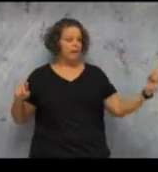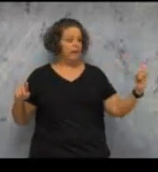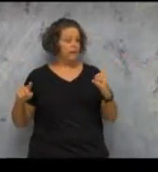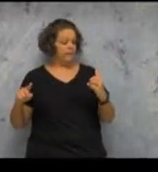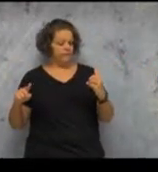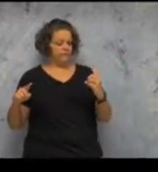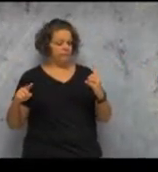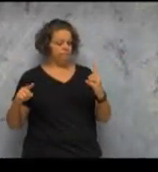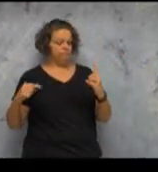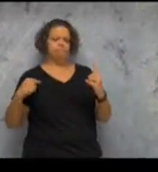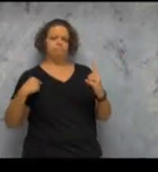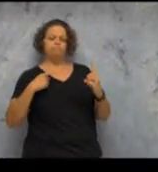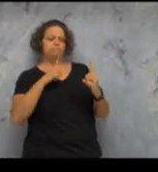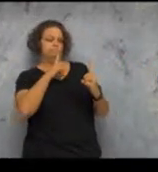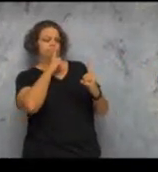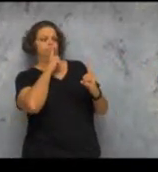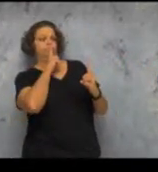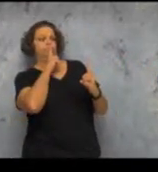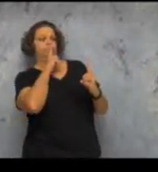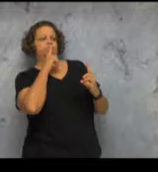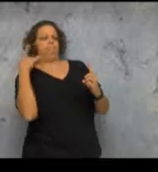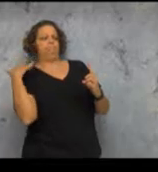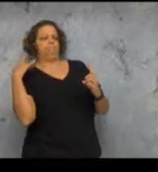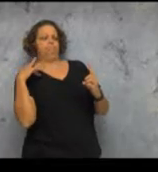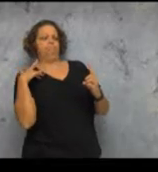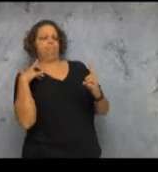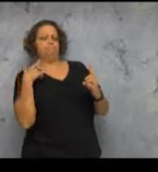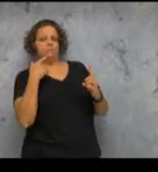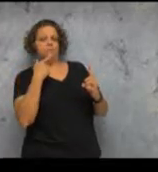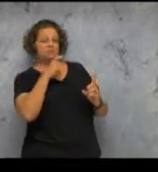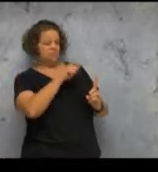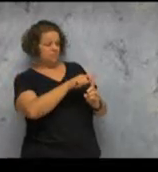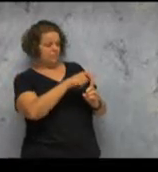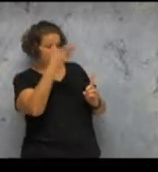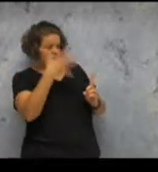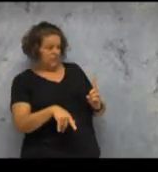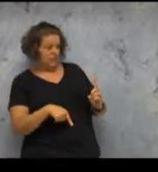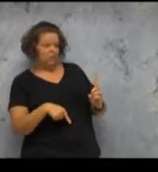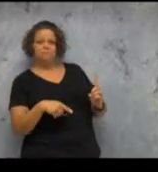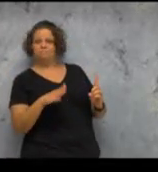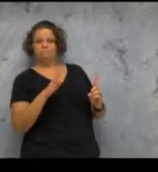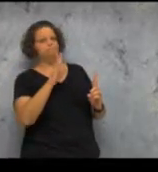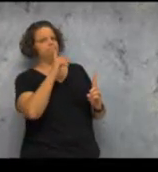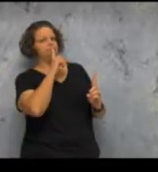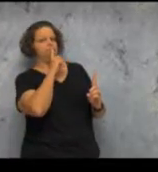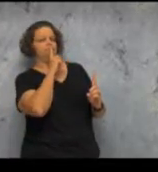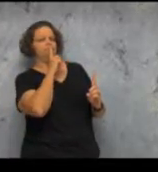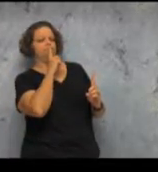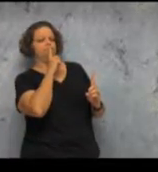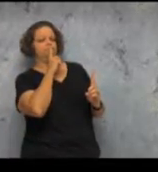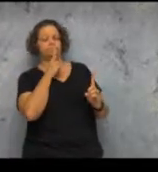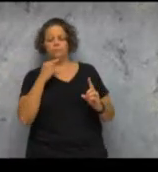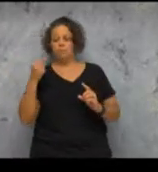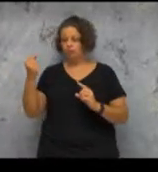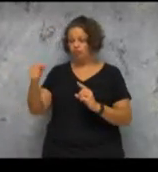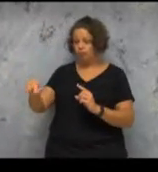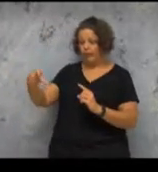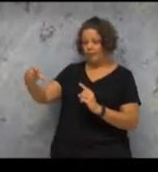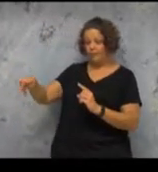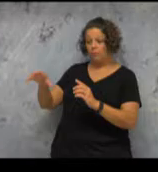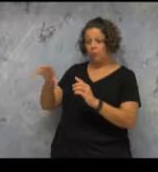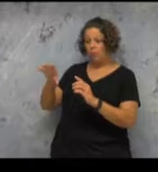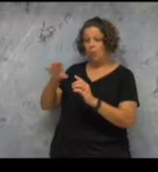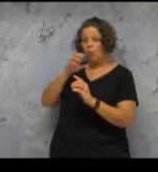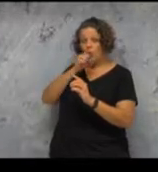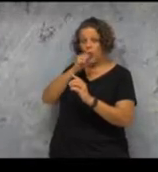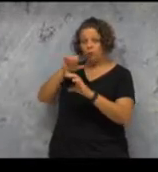in front of red. She never said, "Stop picking on blue." Green, purple, and orange